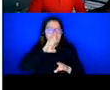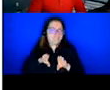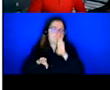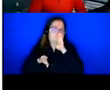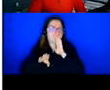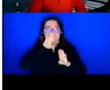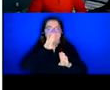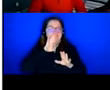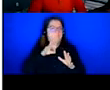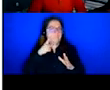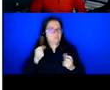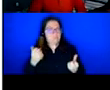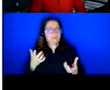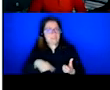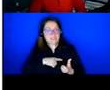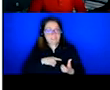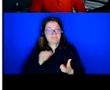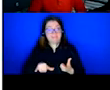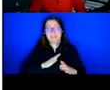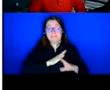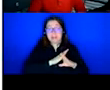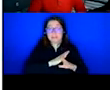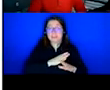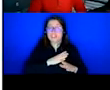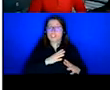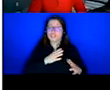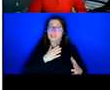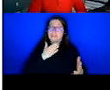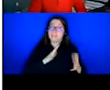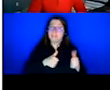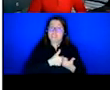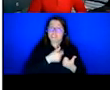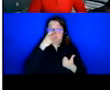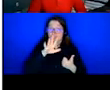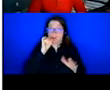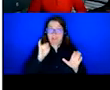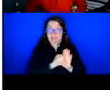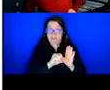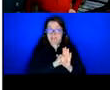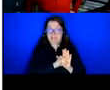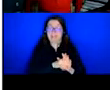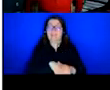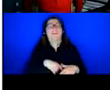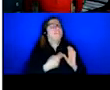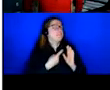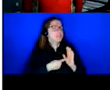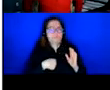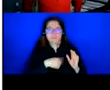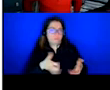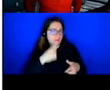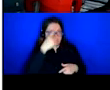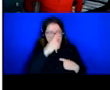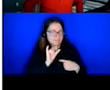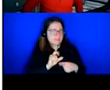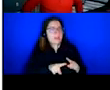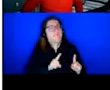this barrier a challenge because of your identity? And sometimes we don't want to think that way, but sometimes it's important to acknowledge that. And maybe